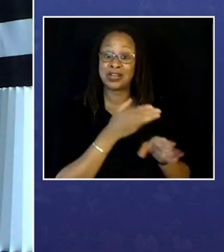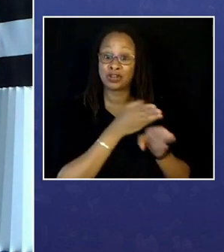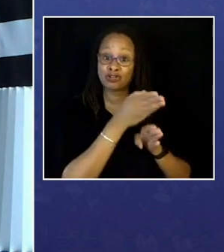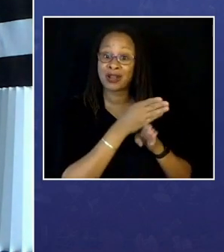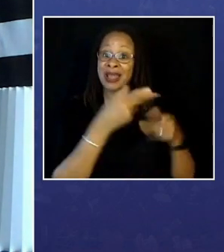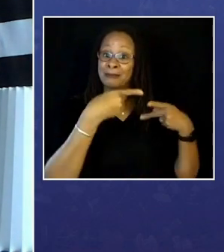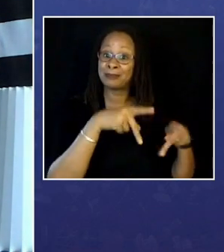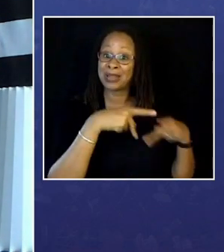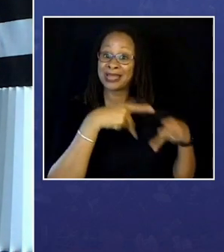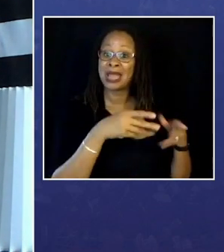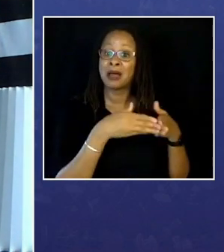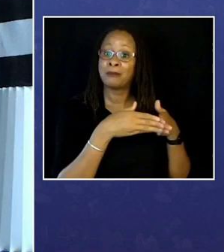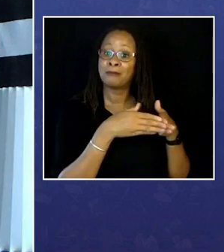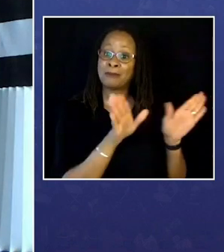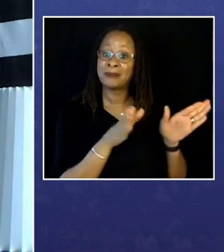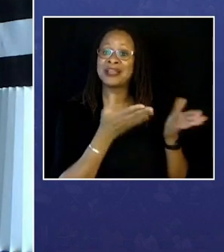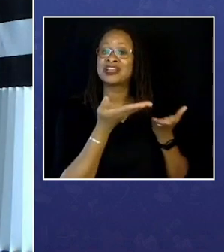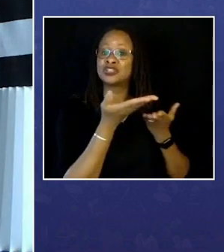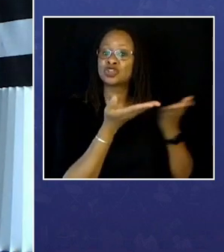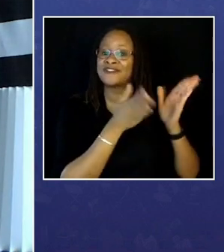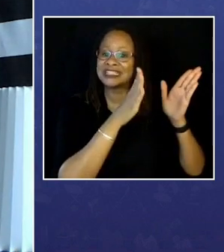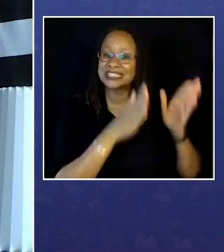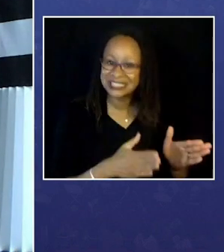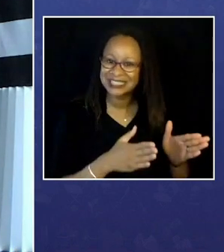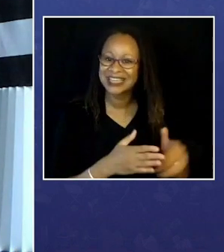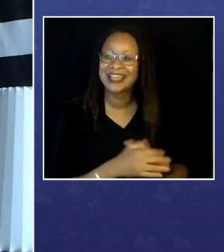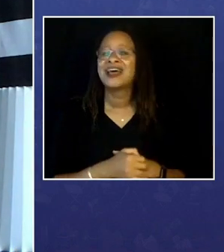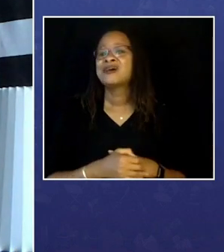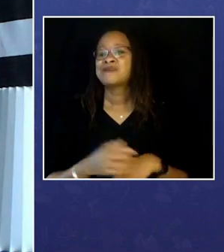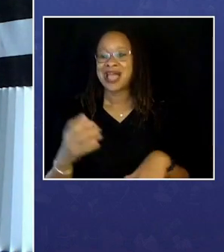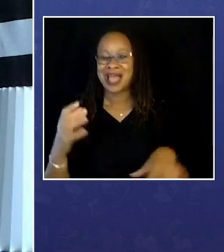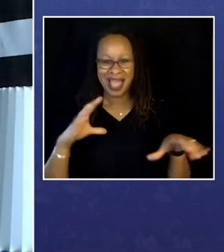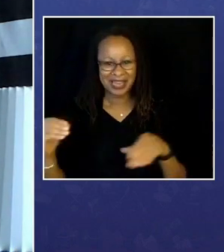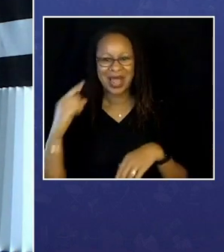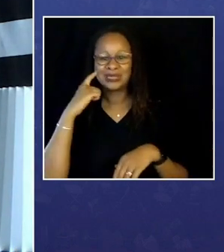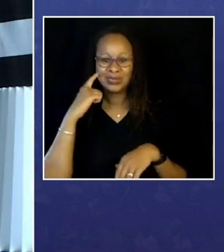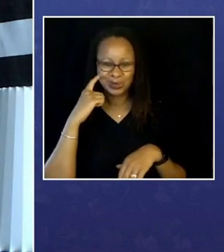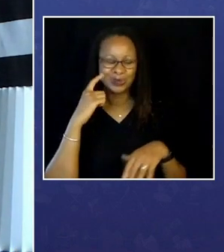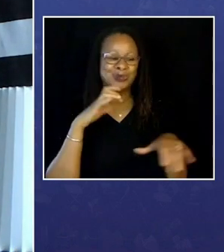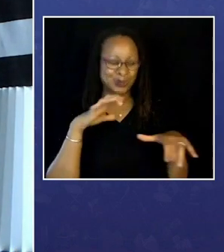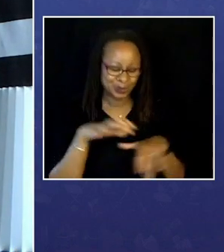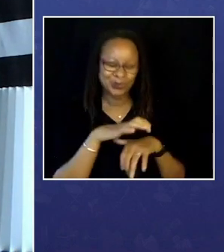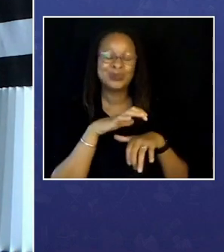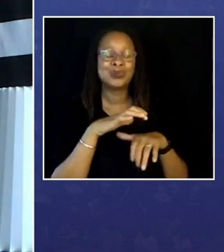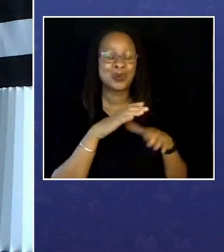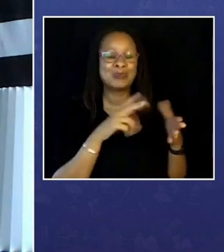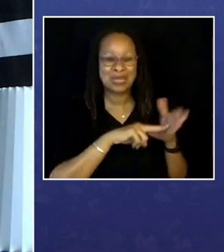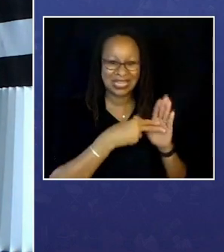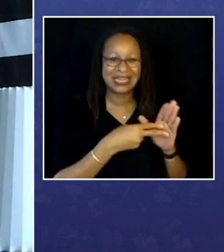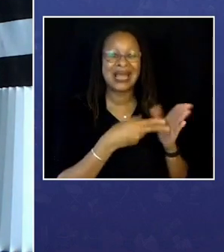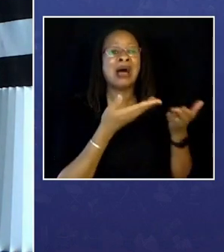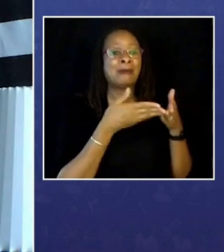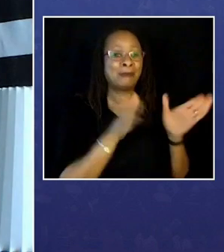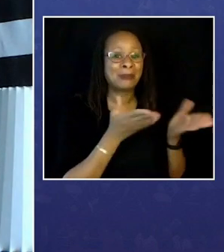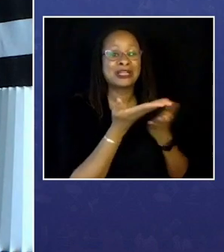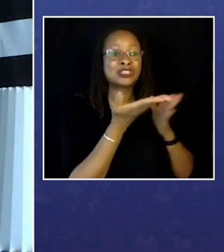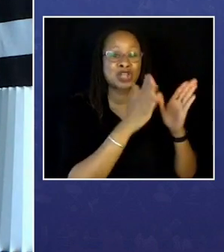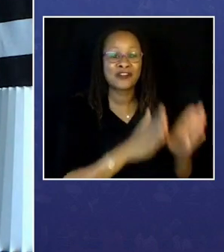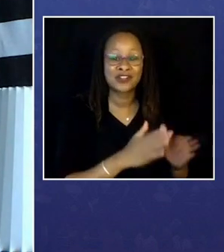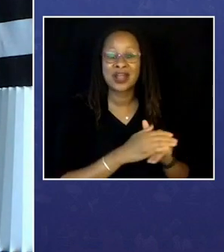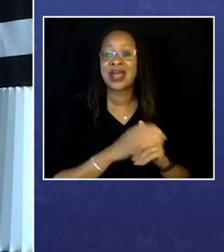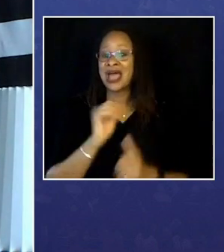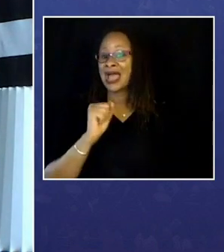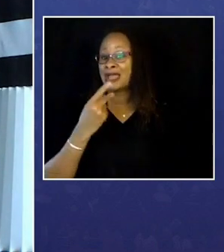career playing public servants. And I do mean public servants, plural.